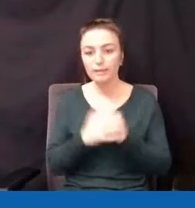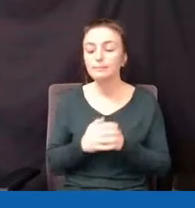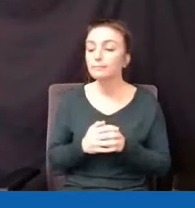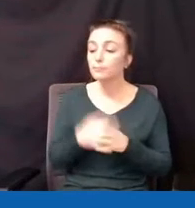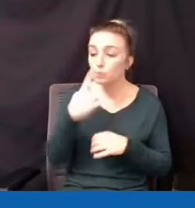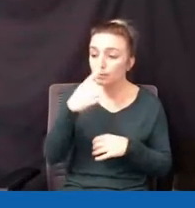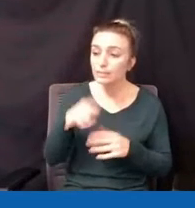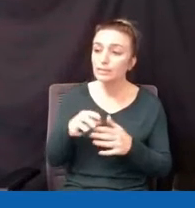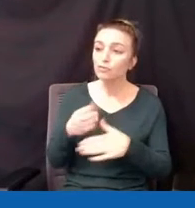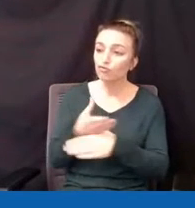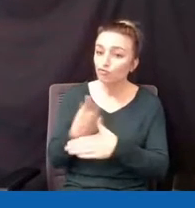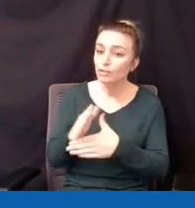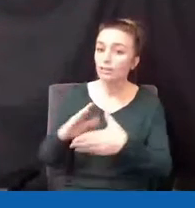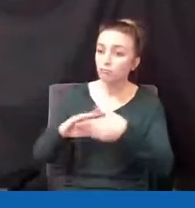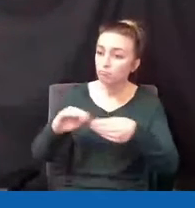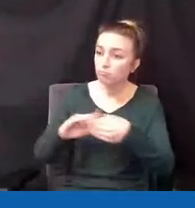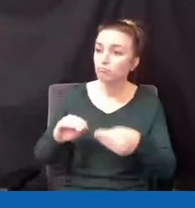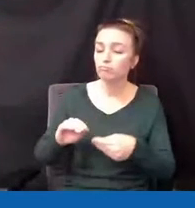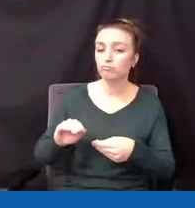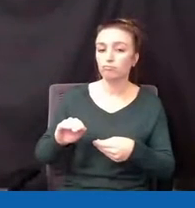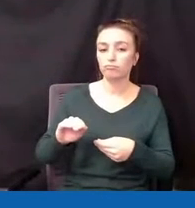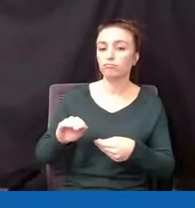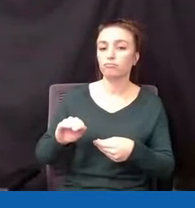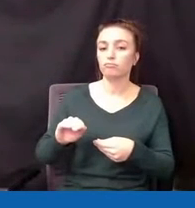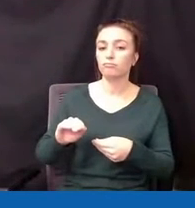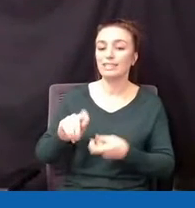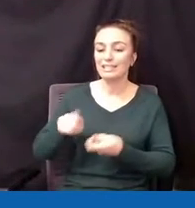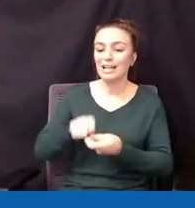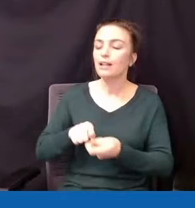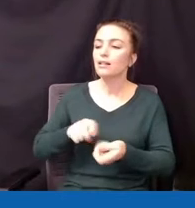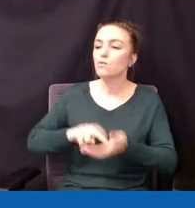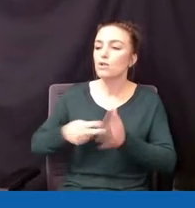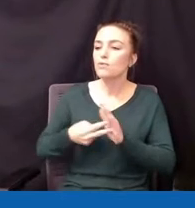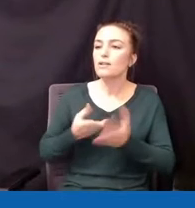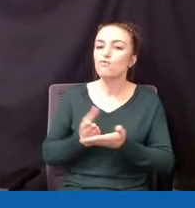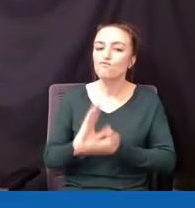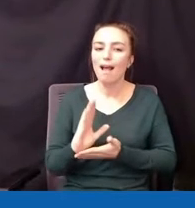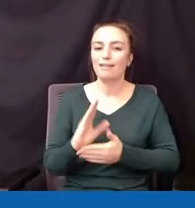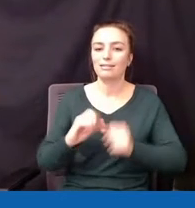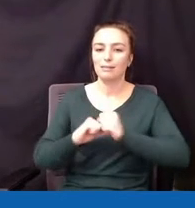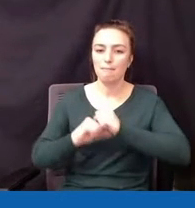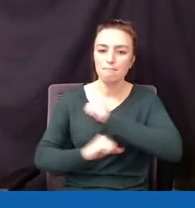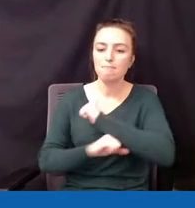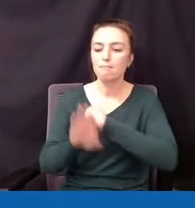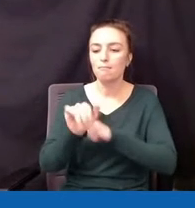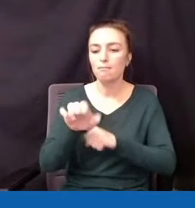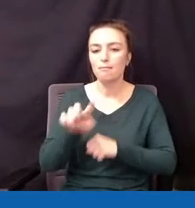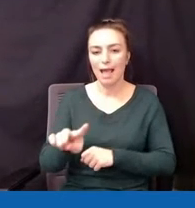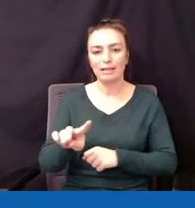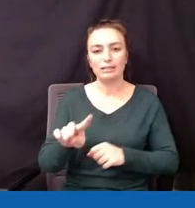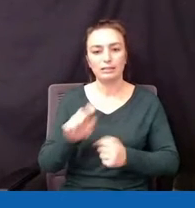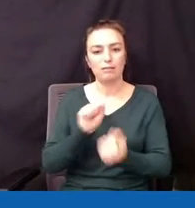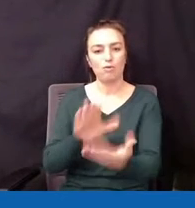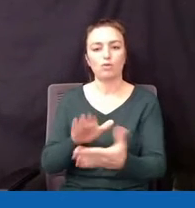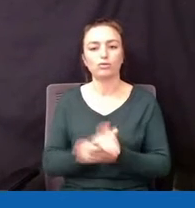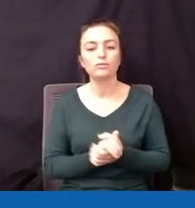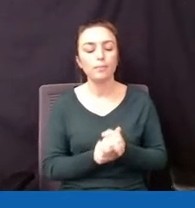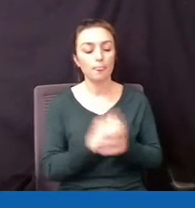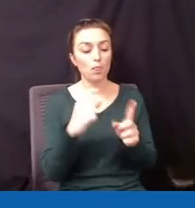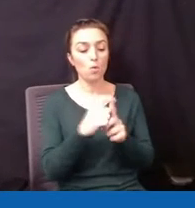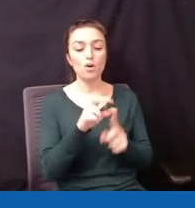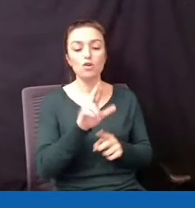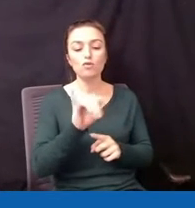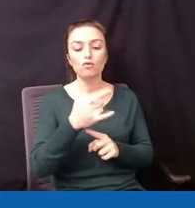share with our audience what you mean by that rights-based approach? Well, I think that I think of rights, I mean, the word rights, I think